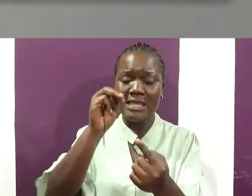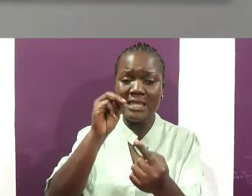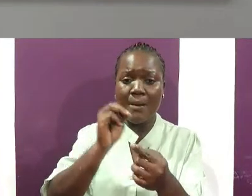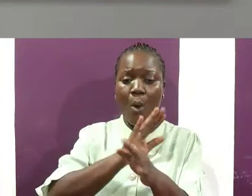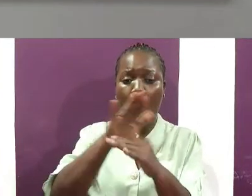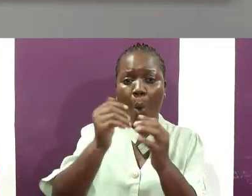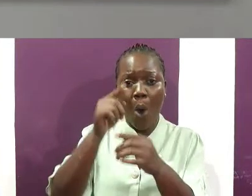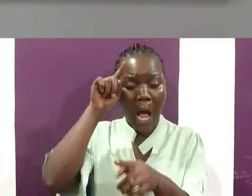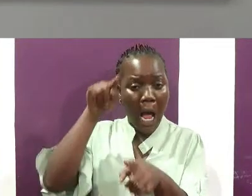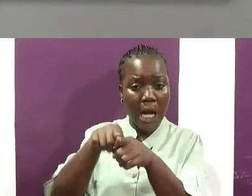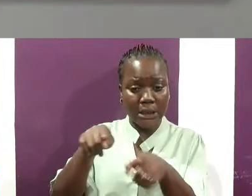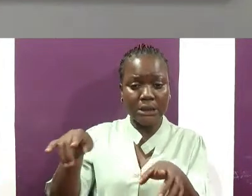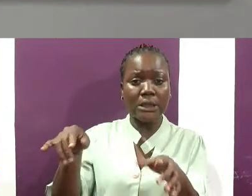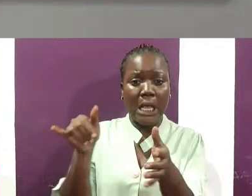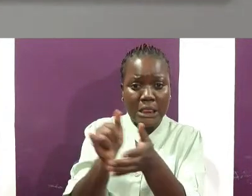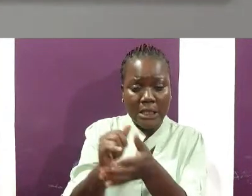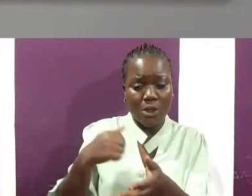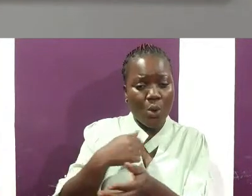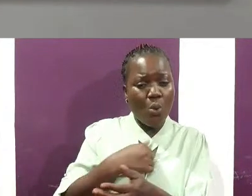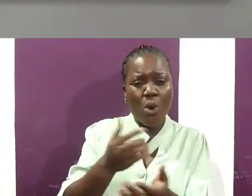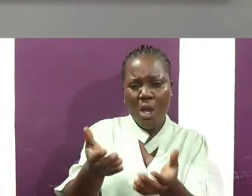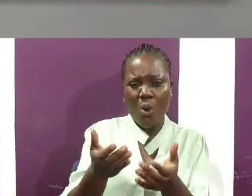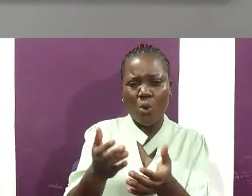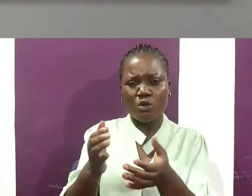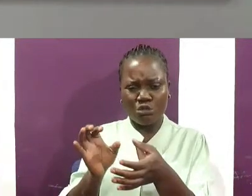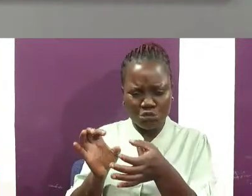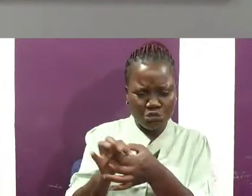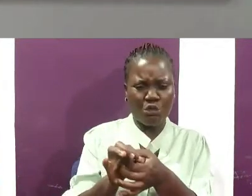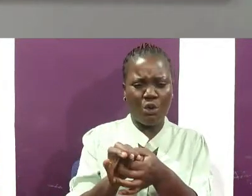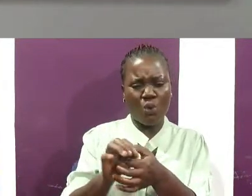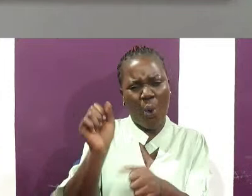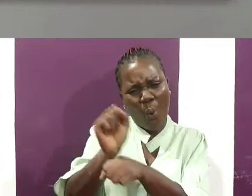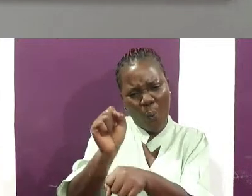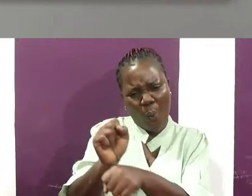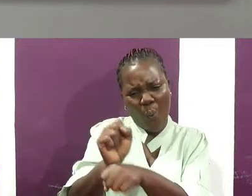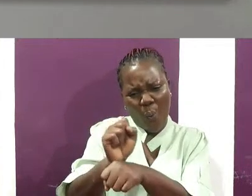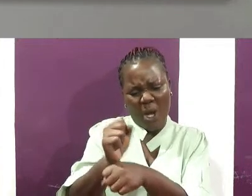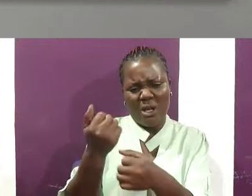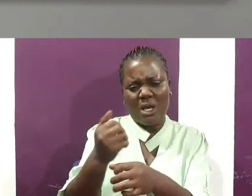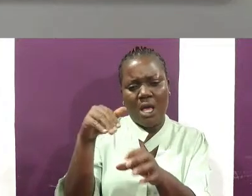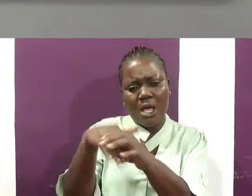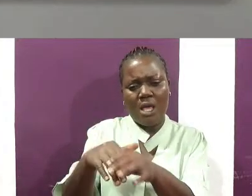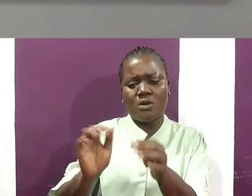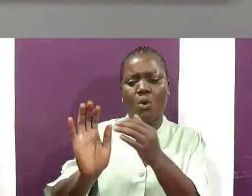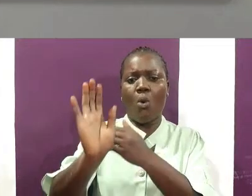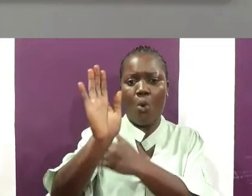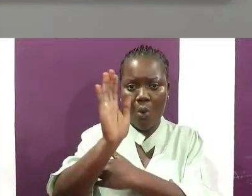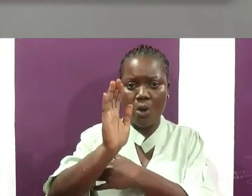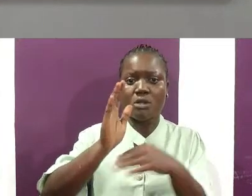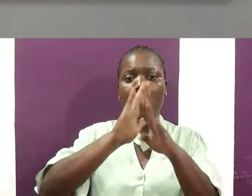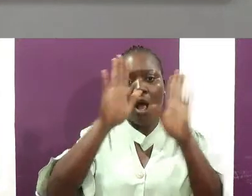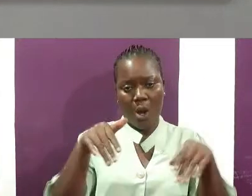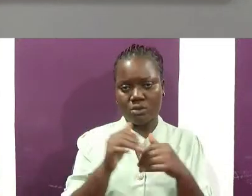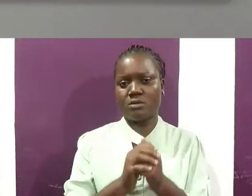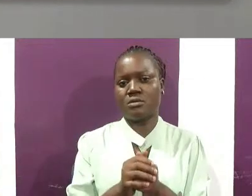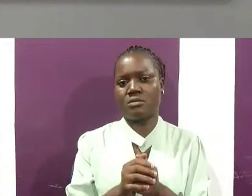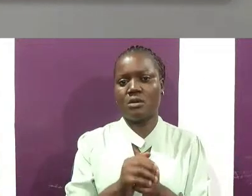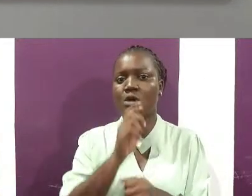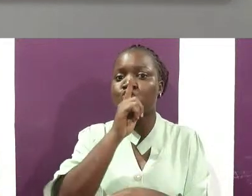In fact, if you study Acts chapter 2, verse 42, you find all five acts of worship covered in that one verse.